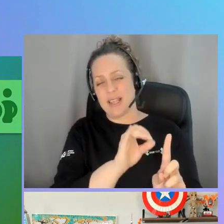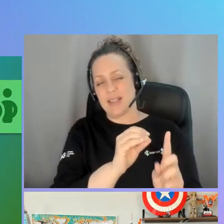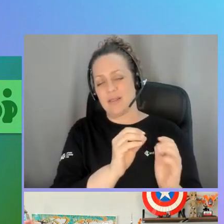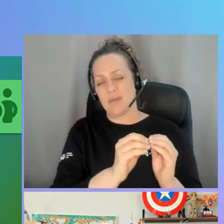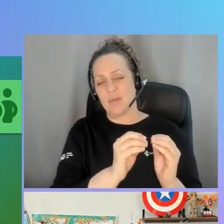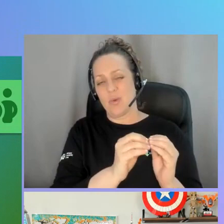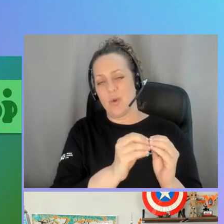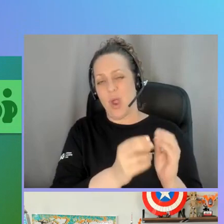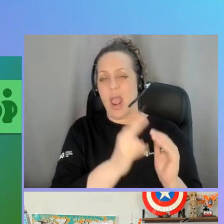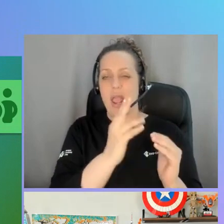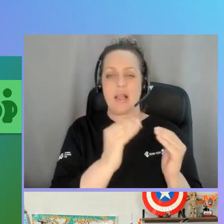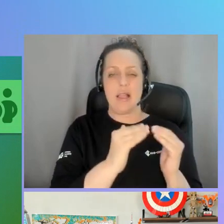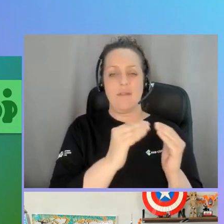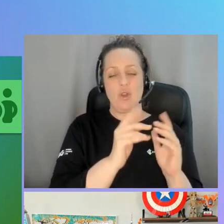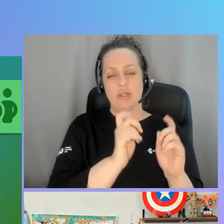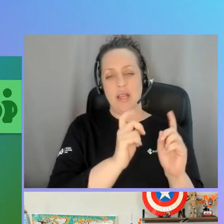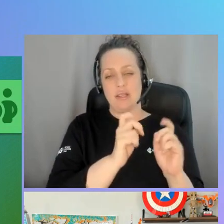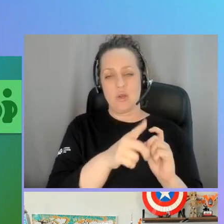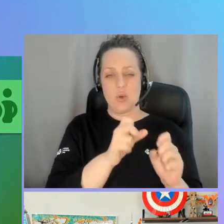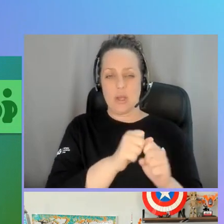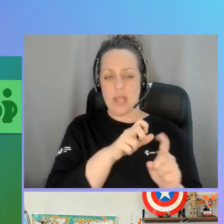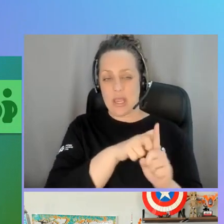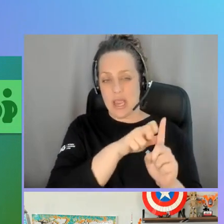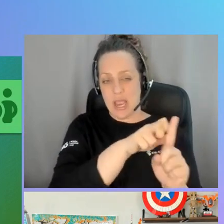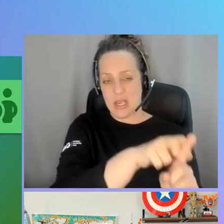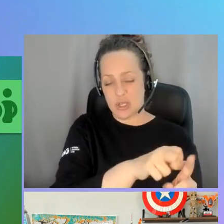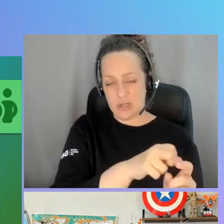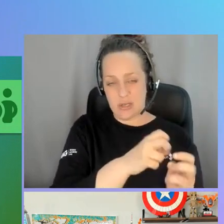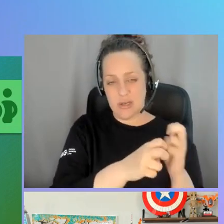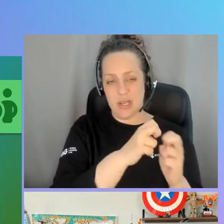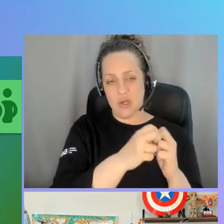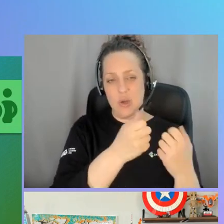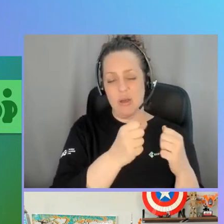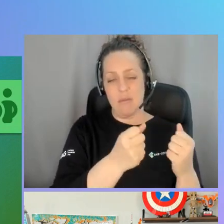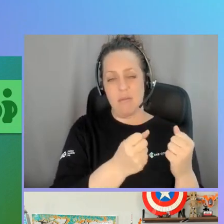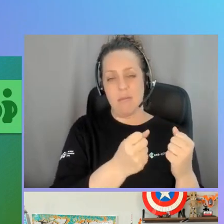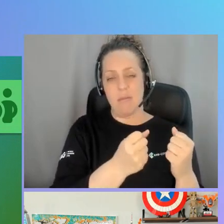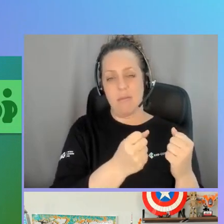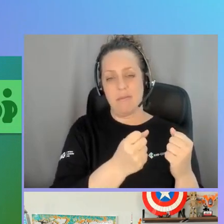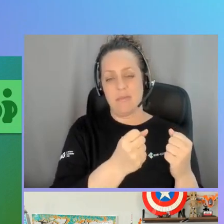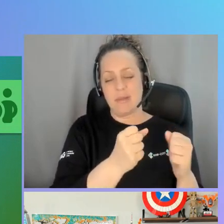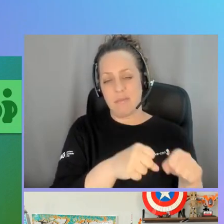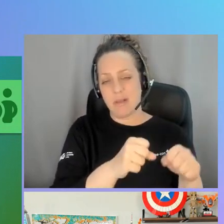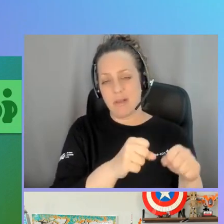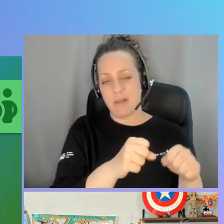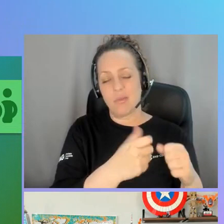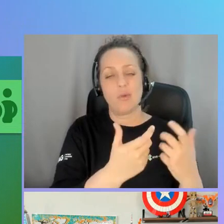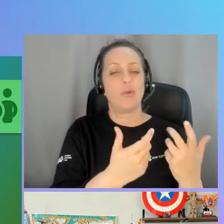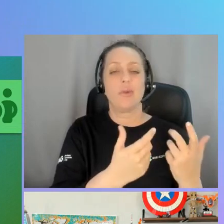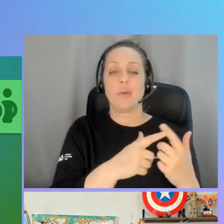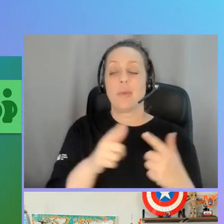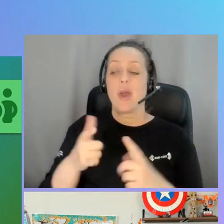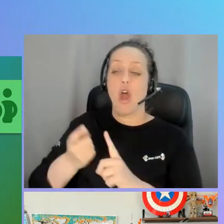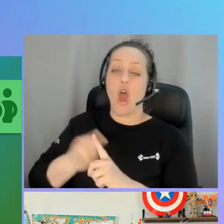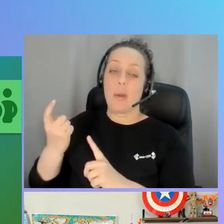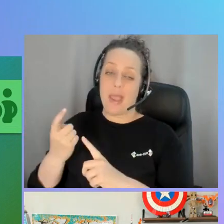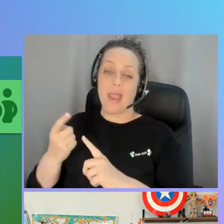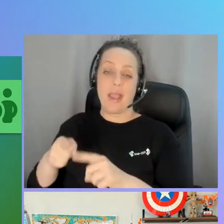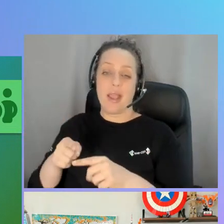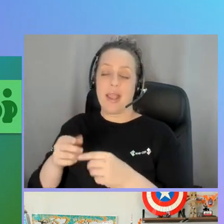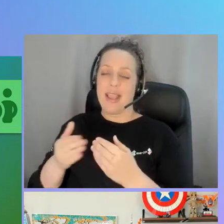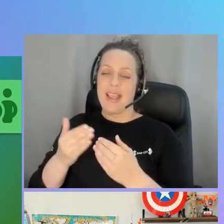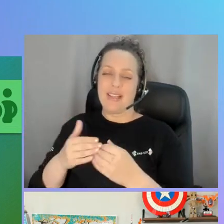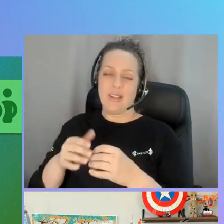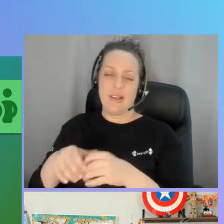the highest level of testing where you can catch as many issues as possible and provide the best experience. Automated testing can be easier to adopt